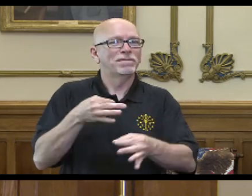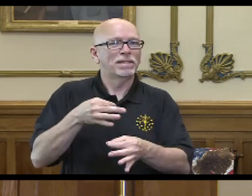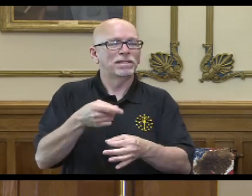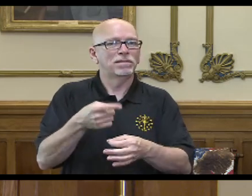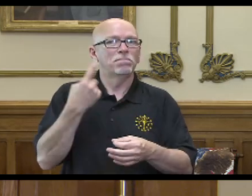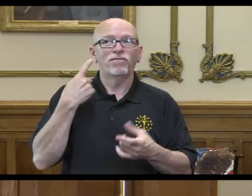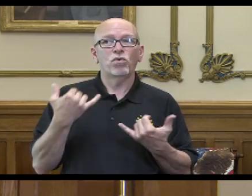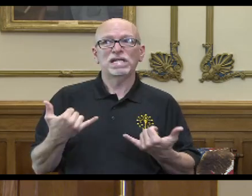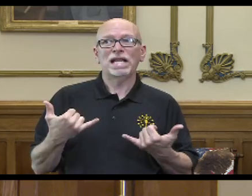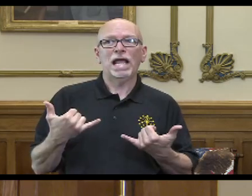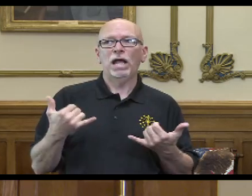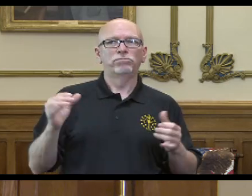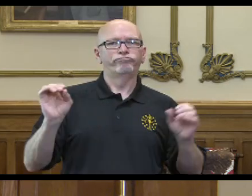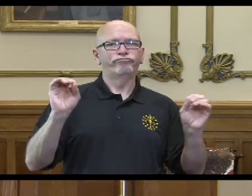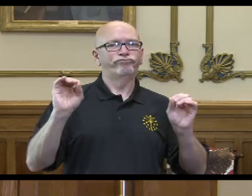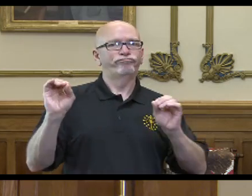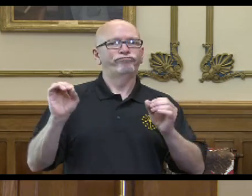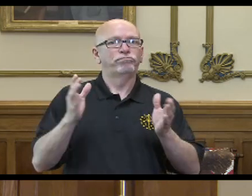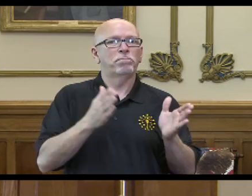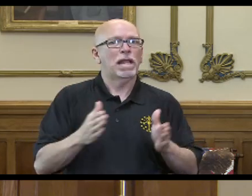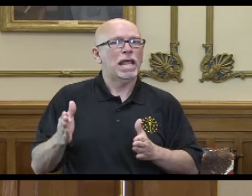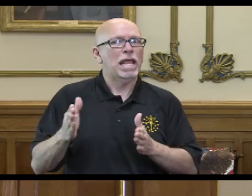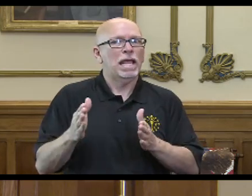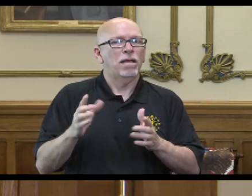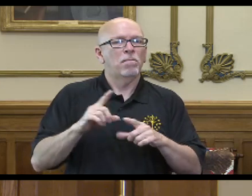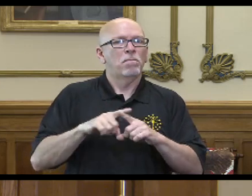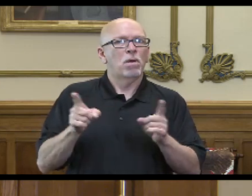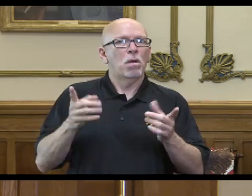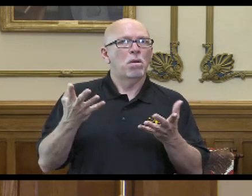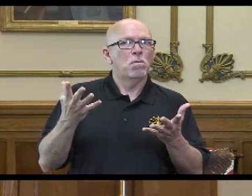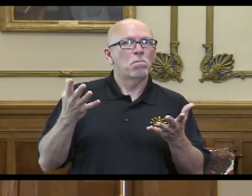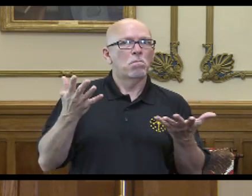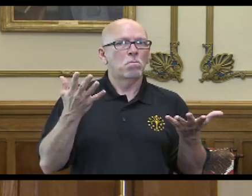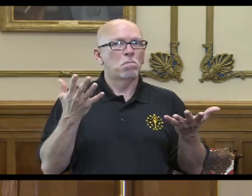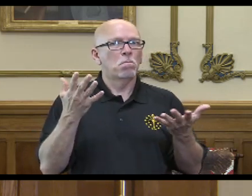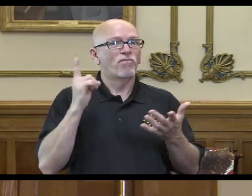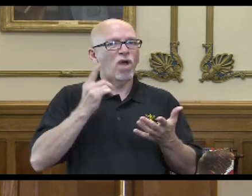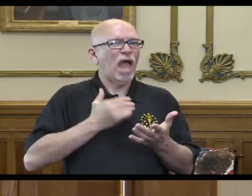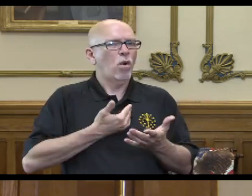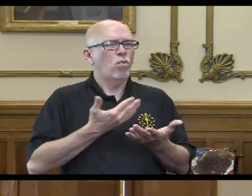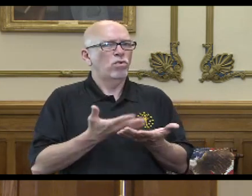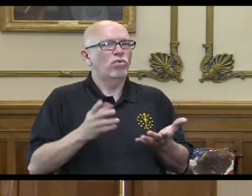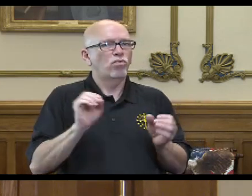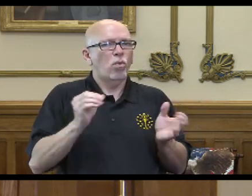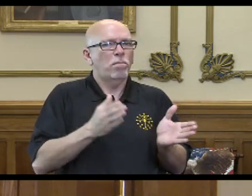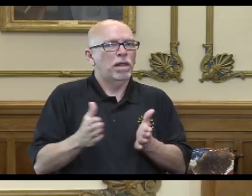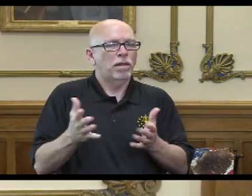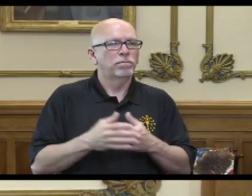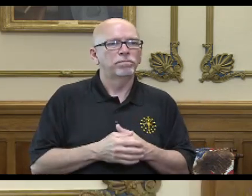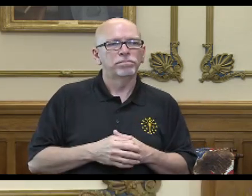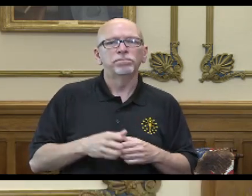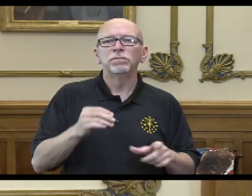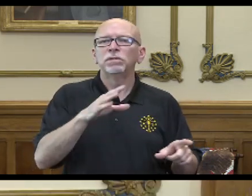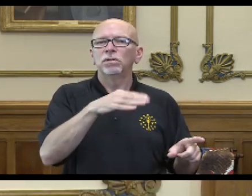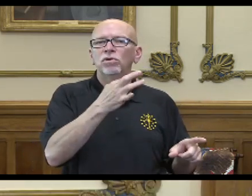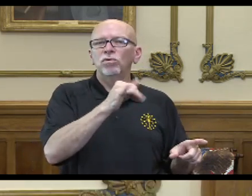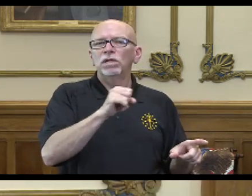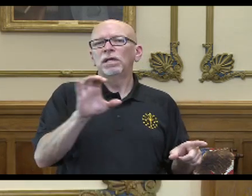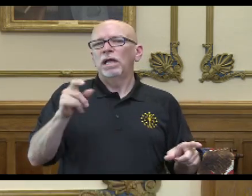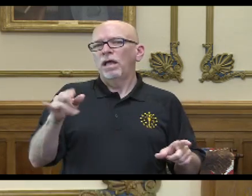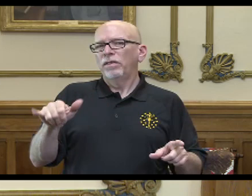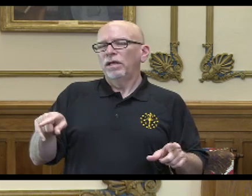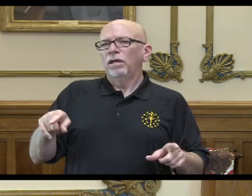this time, there isn't a plan within our resources. Yeah, and Chris and